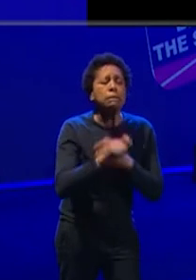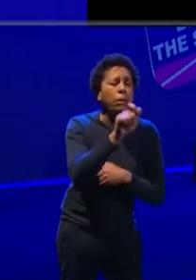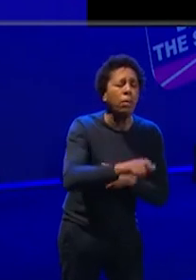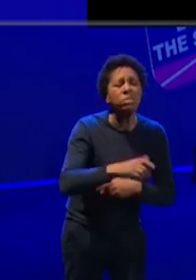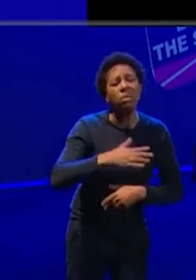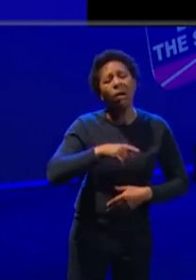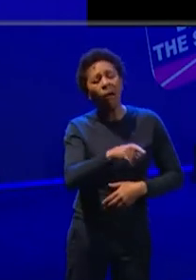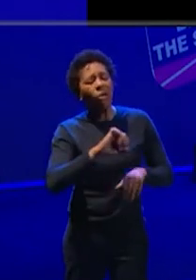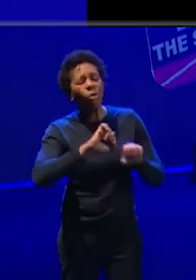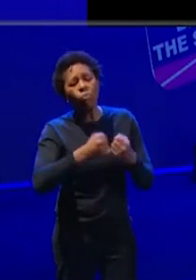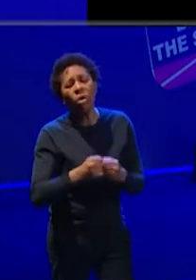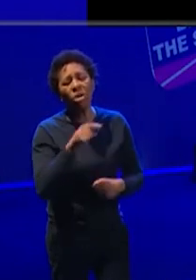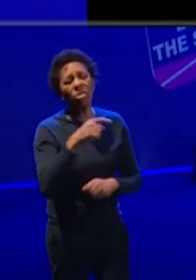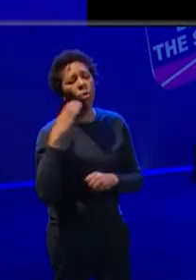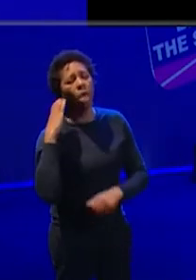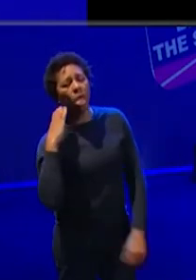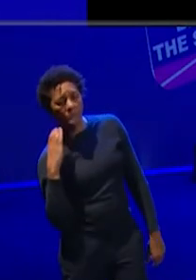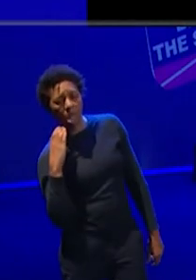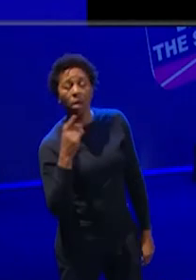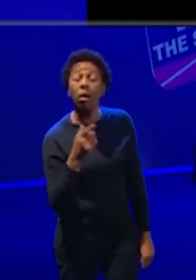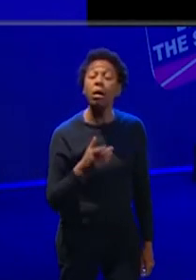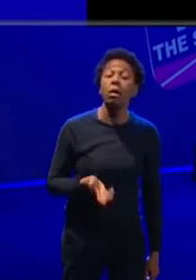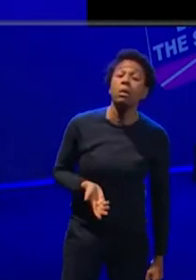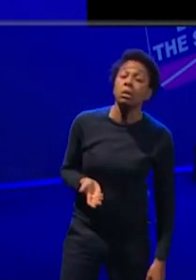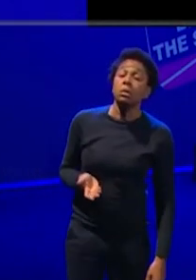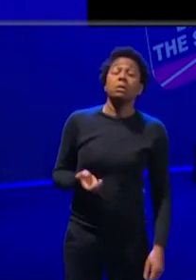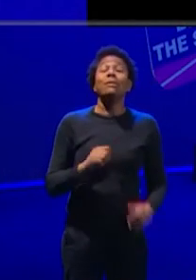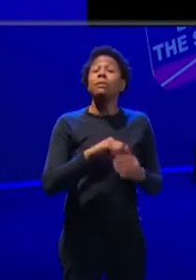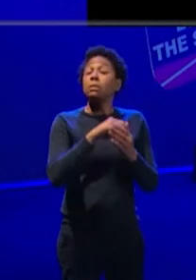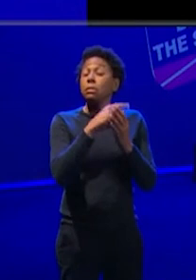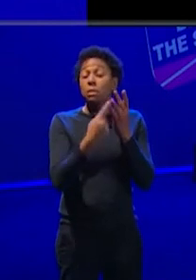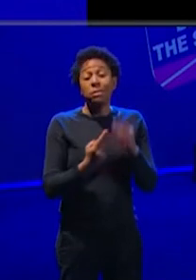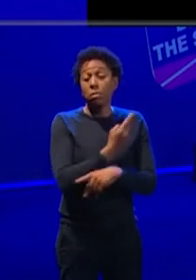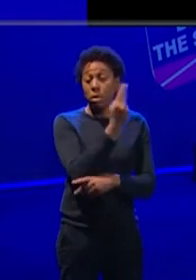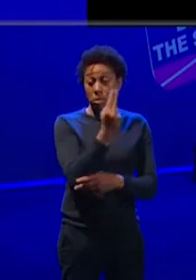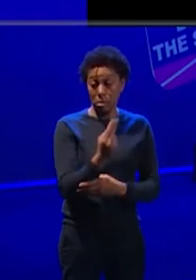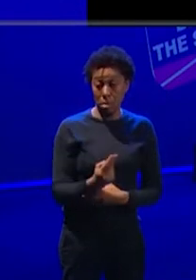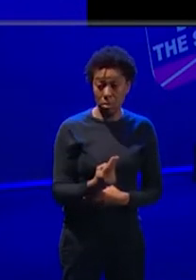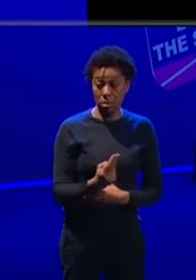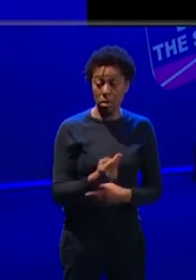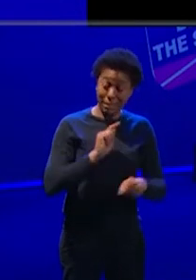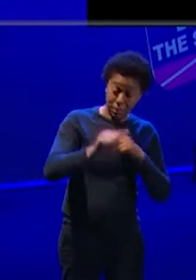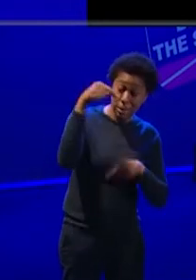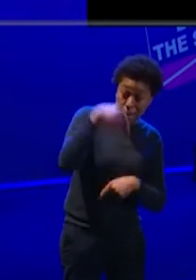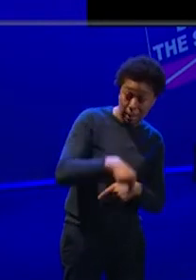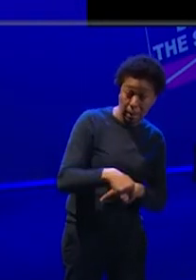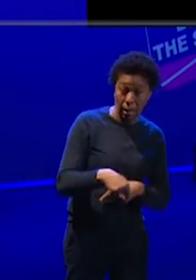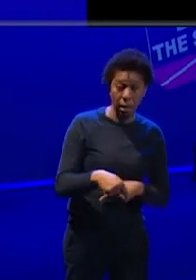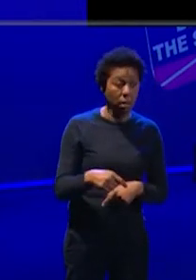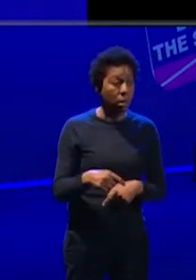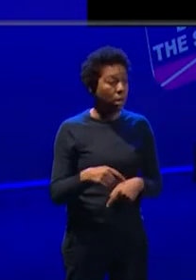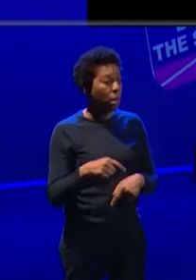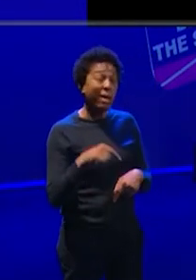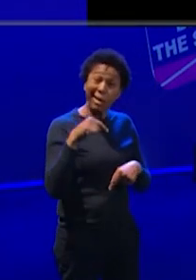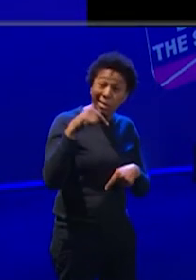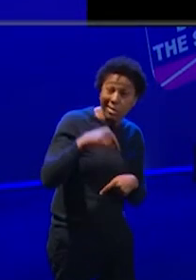that you are a burden. And disability arts, especially here in this like really magical city